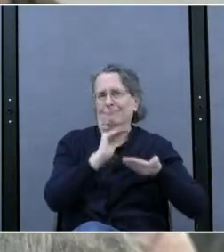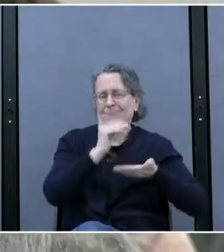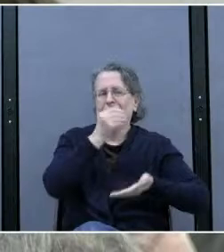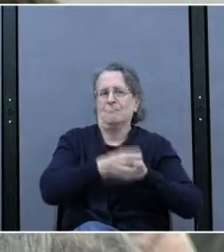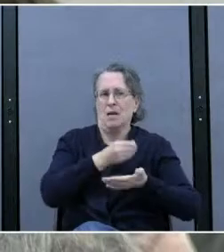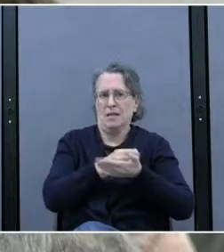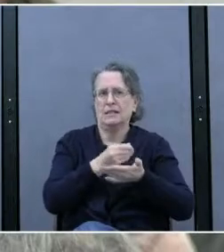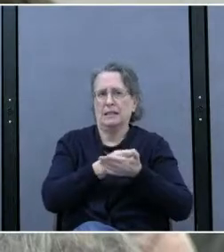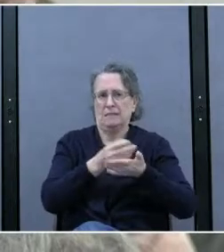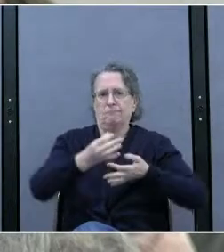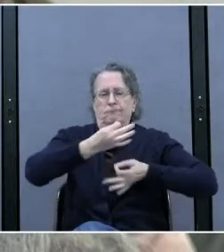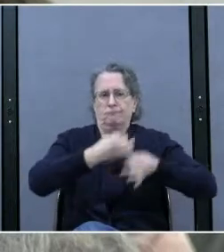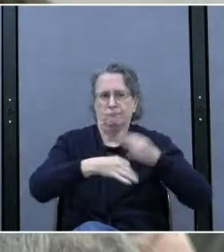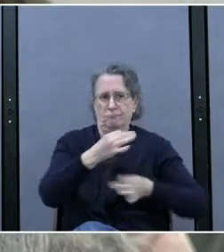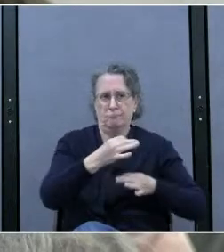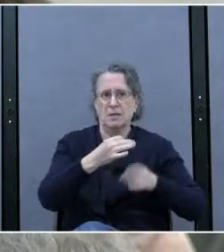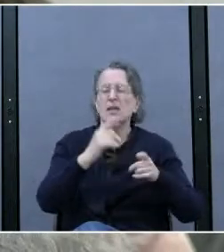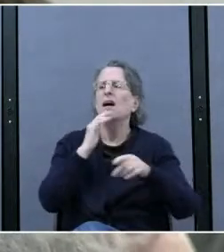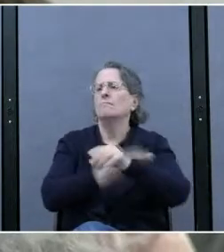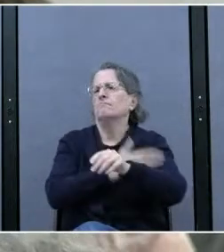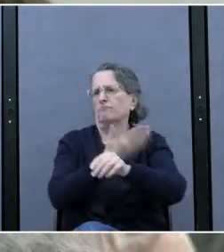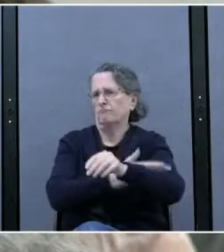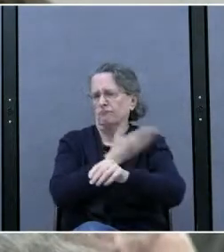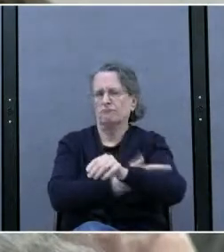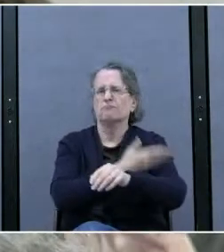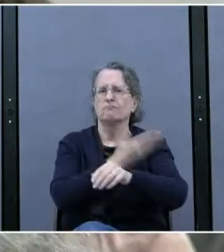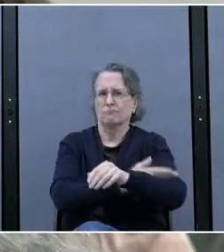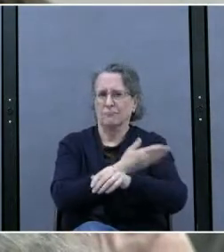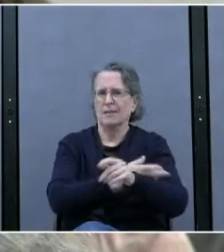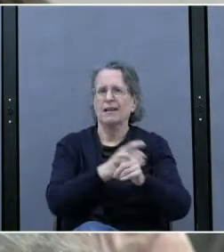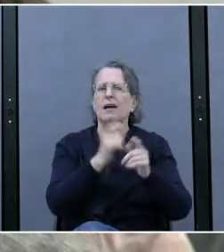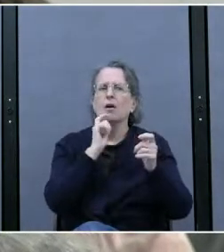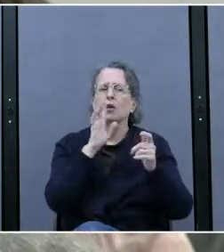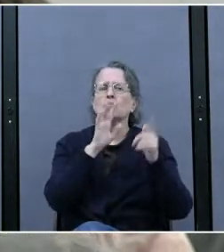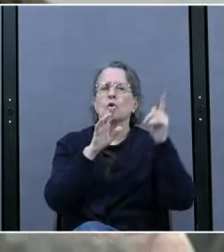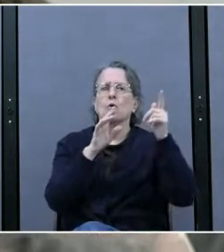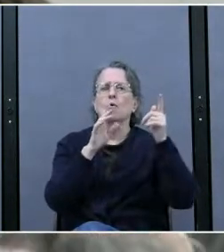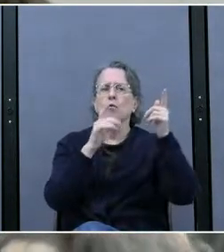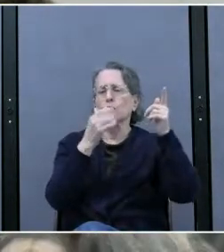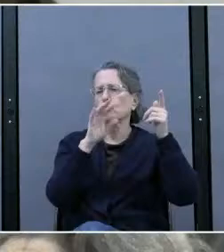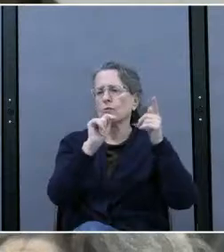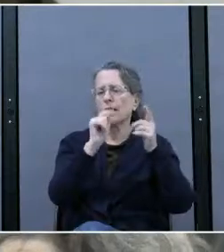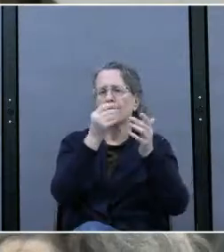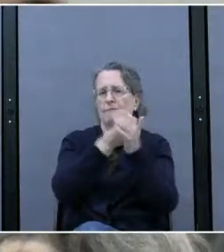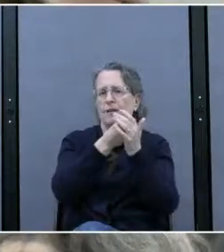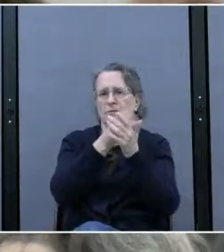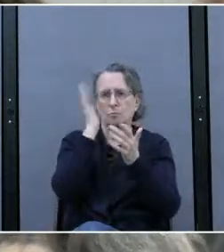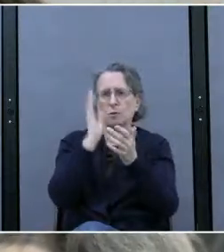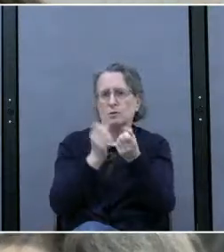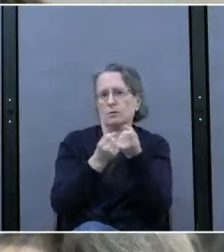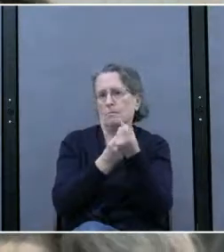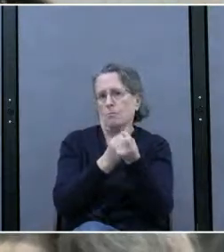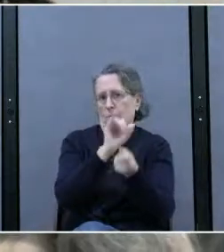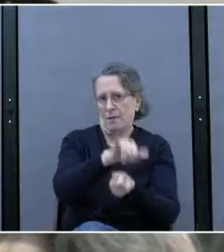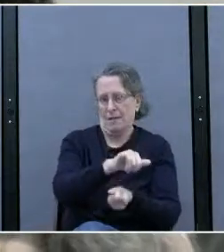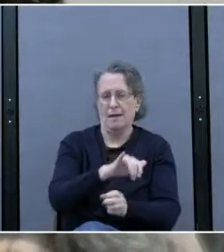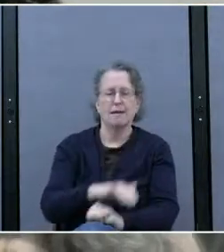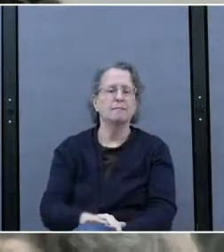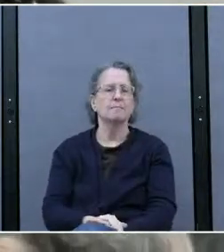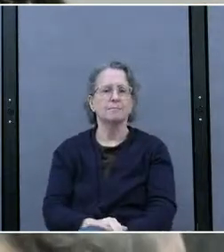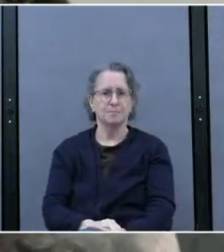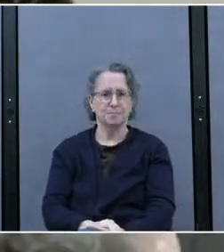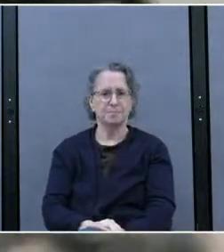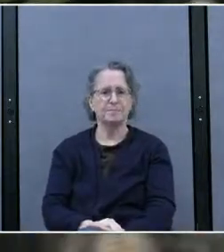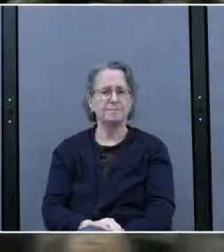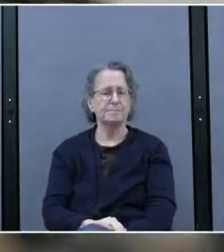that we do from those grant funds, but they're not indicated in this budget. Thank you. Other questions? I think Kathy